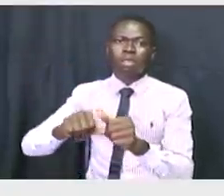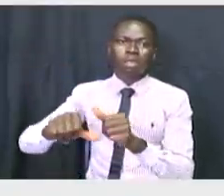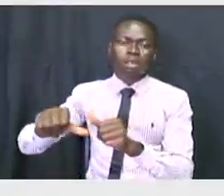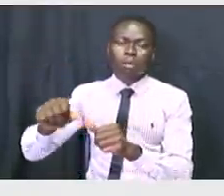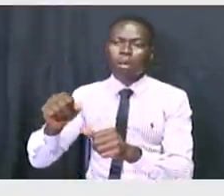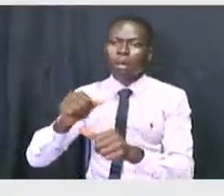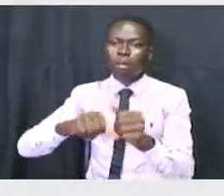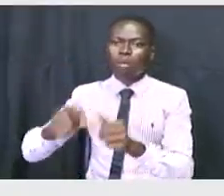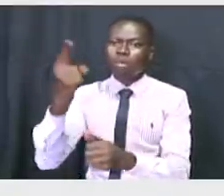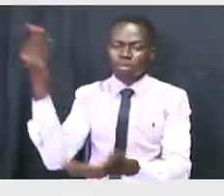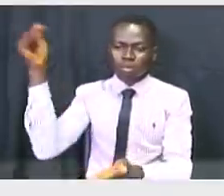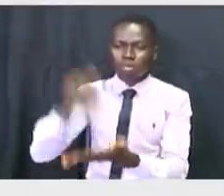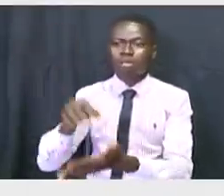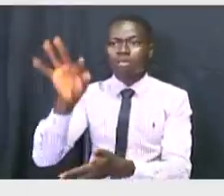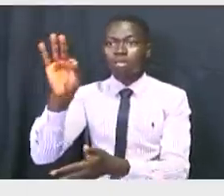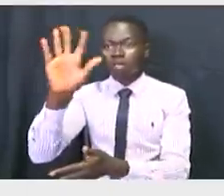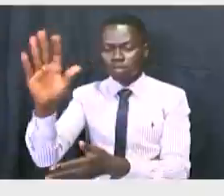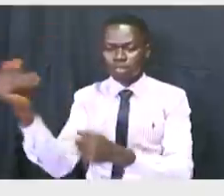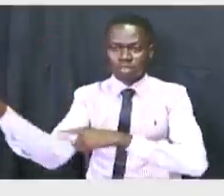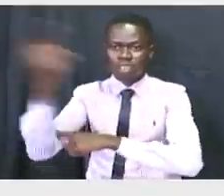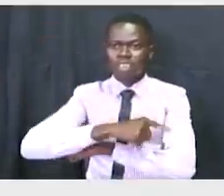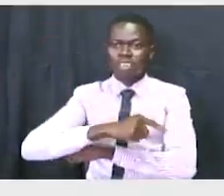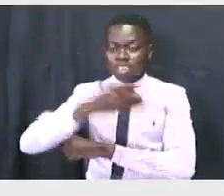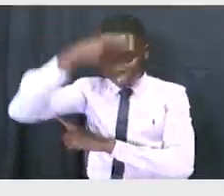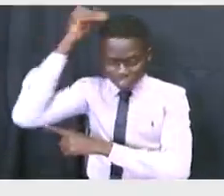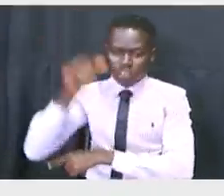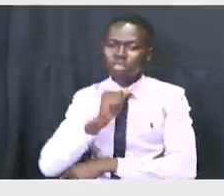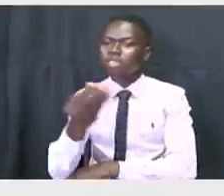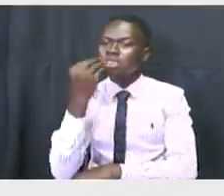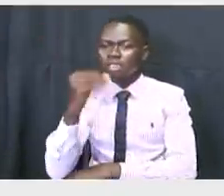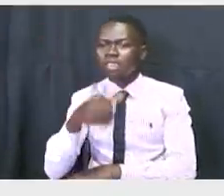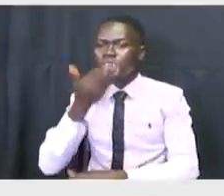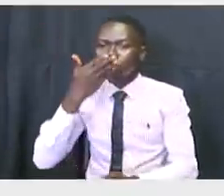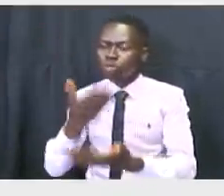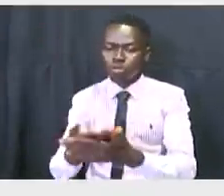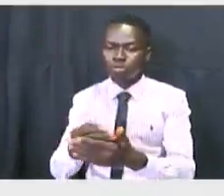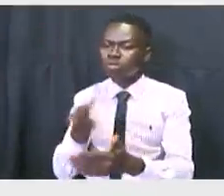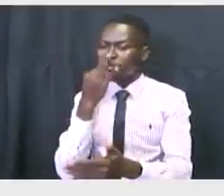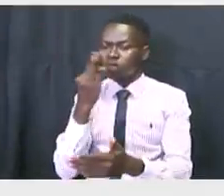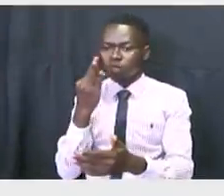1,095 days, he never ate any good food. It was only vegetables and water.